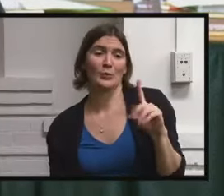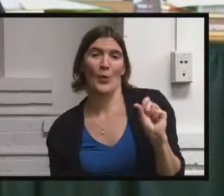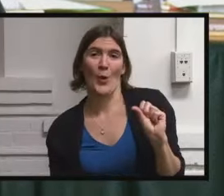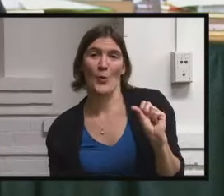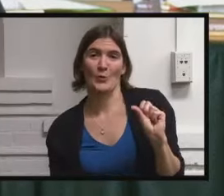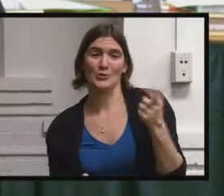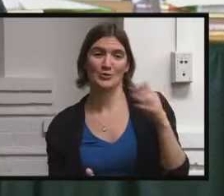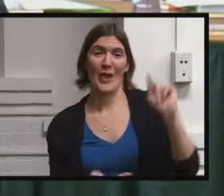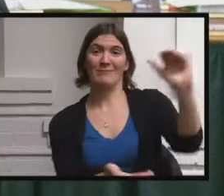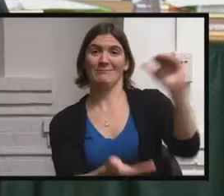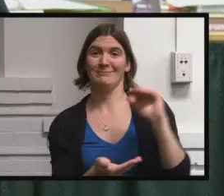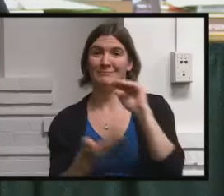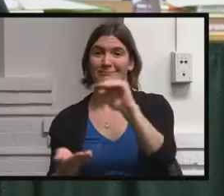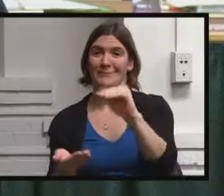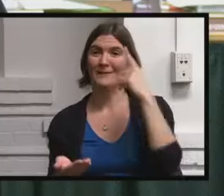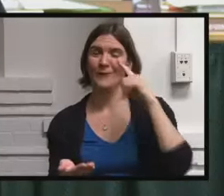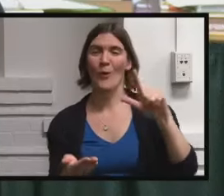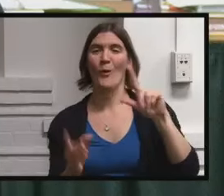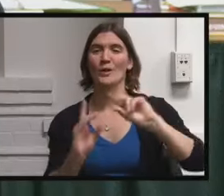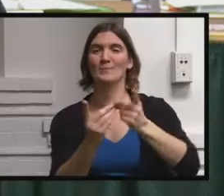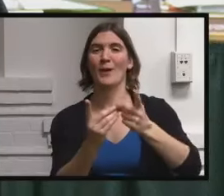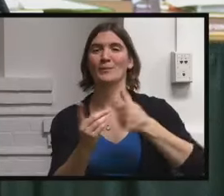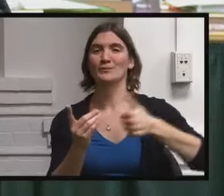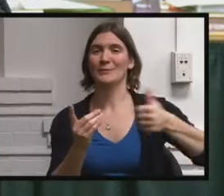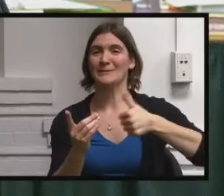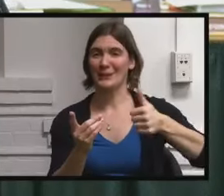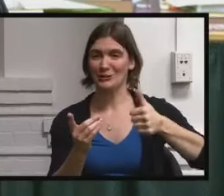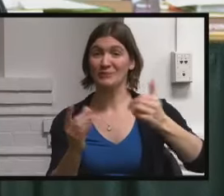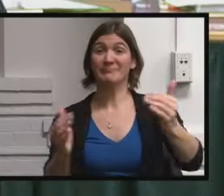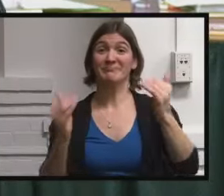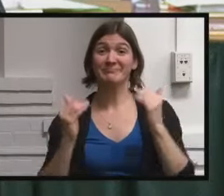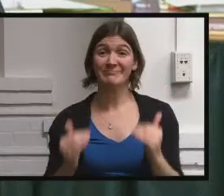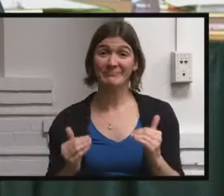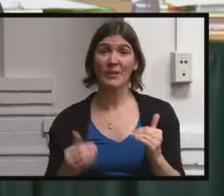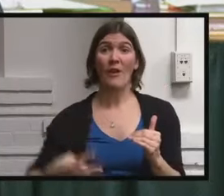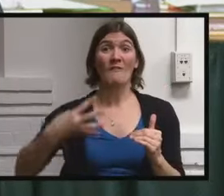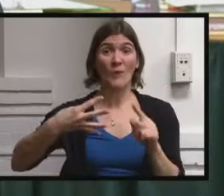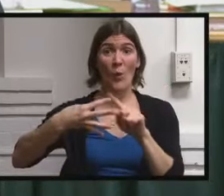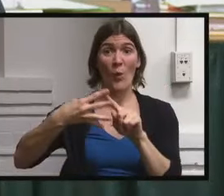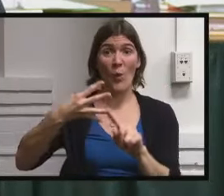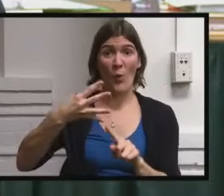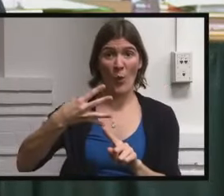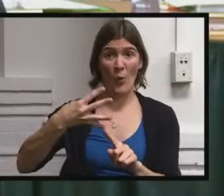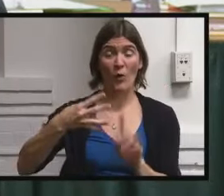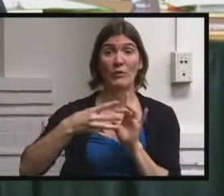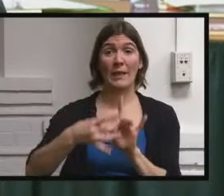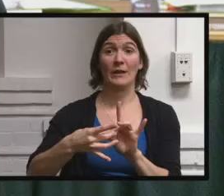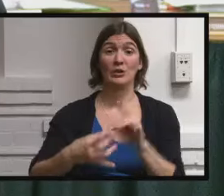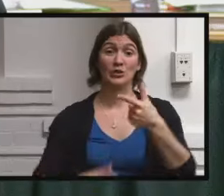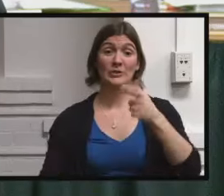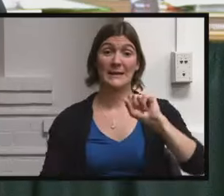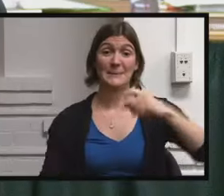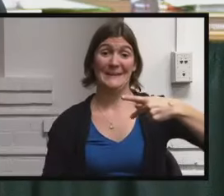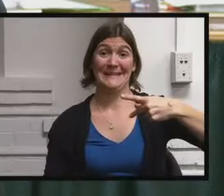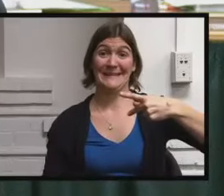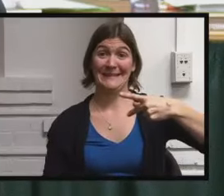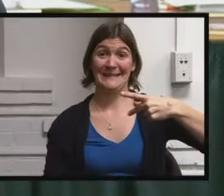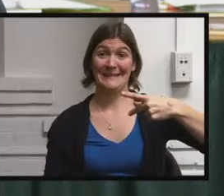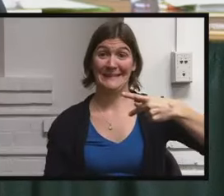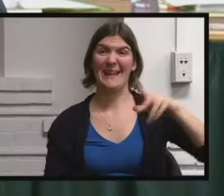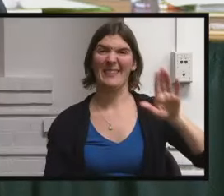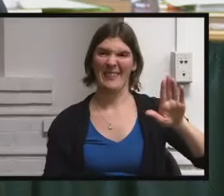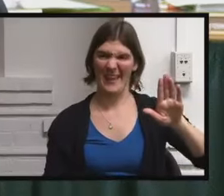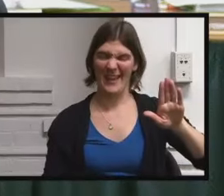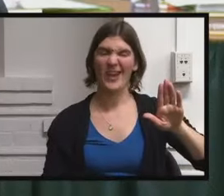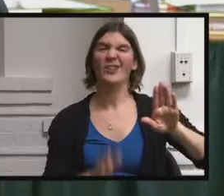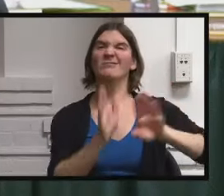from the Vermont Agency of Transportation. Four separate items on the agenda for the GS Precision Brattleboro